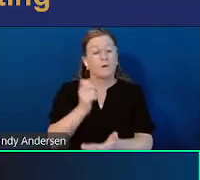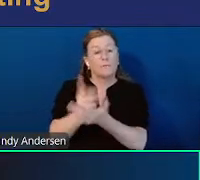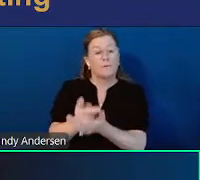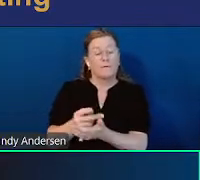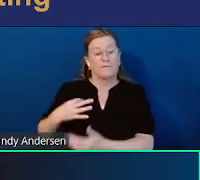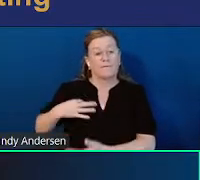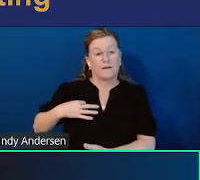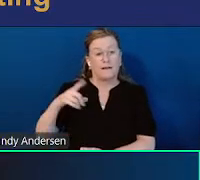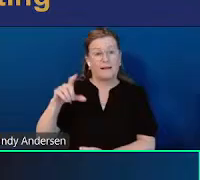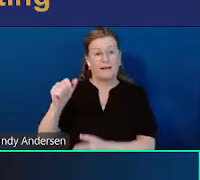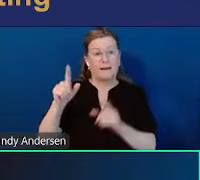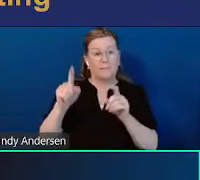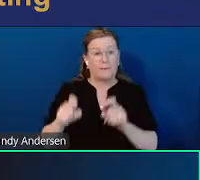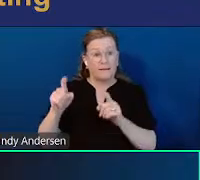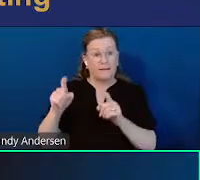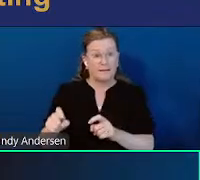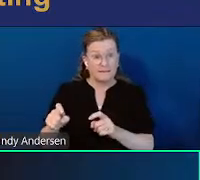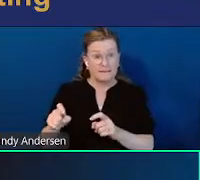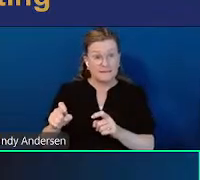LEA pilot